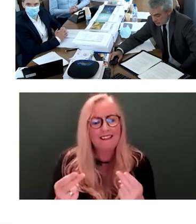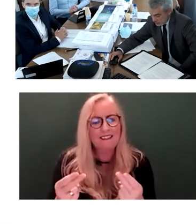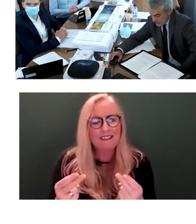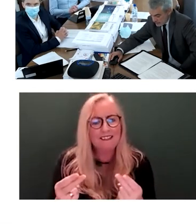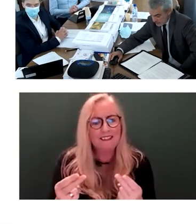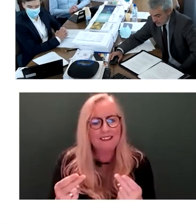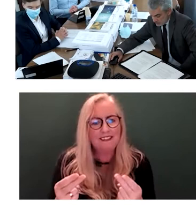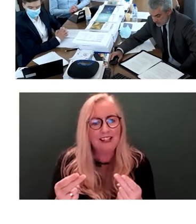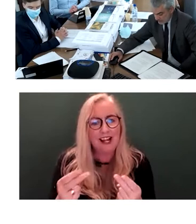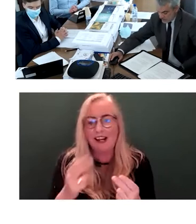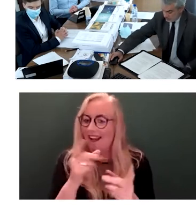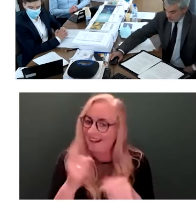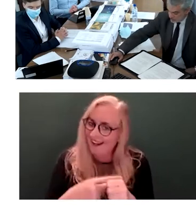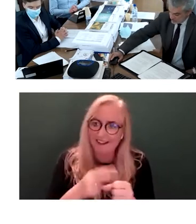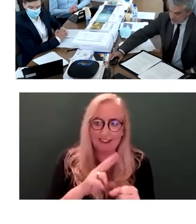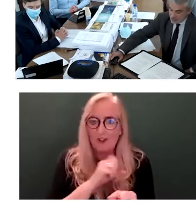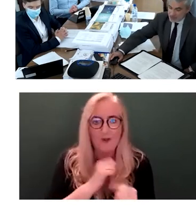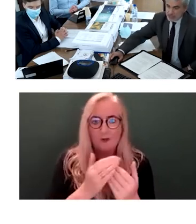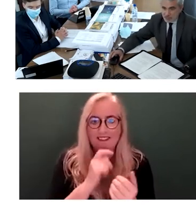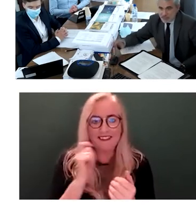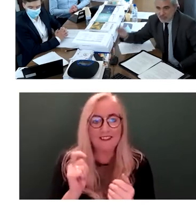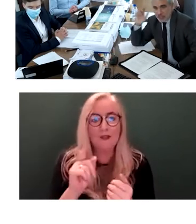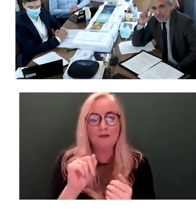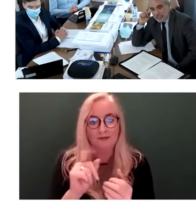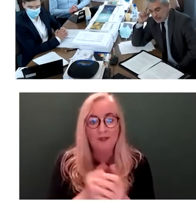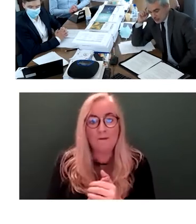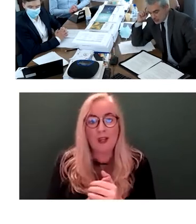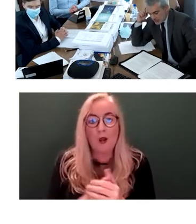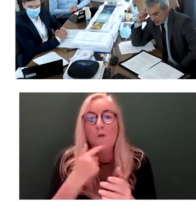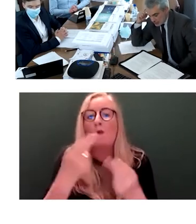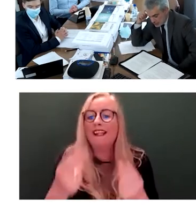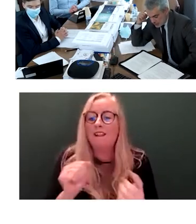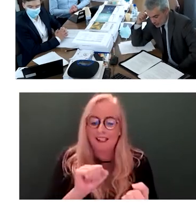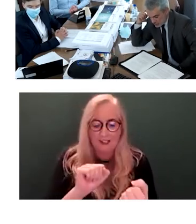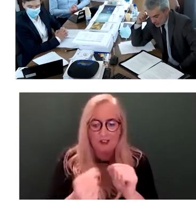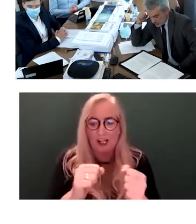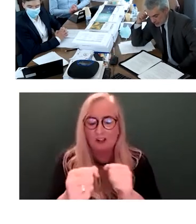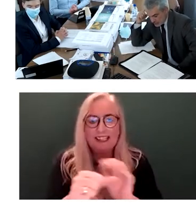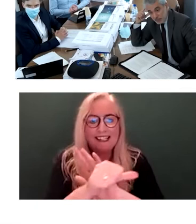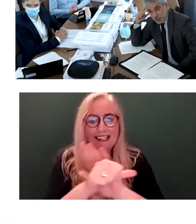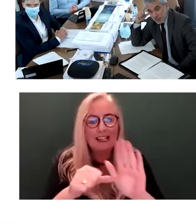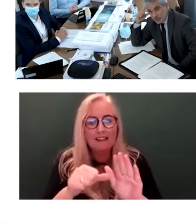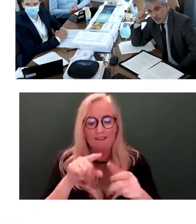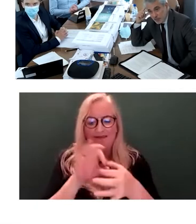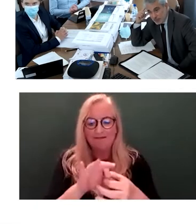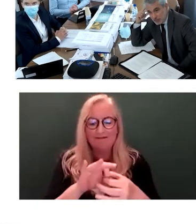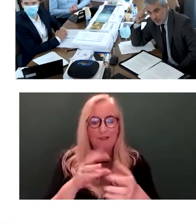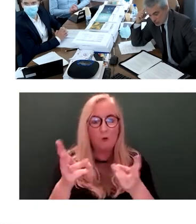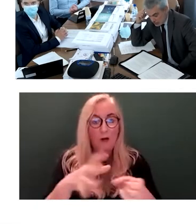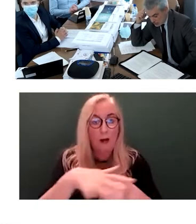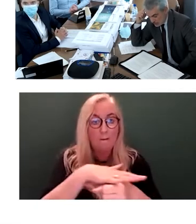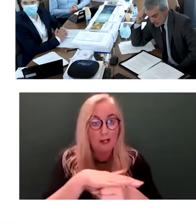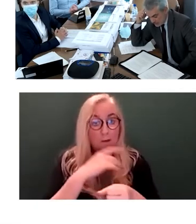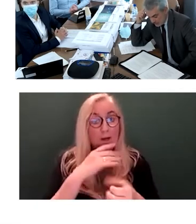but also people with disabilities, becoming very important. But let me say very clearly also that technology also offers a number of